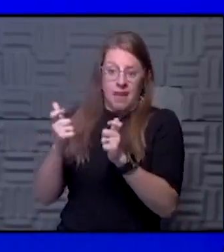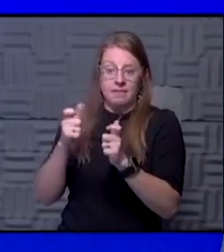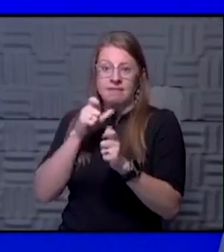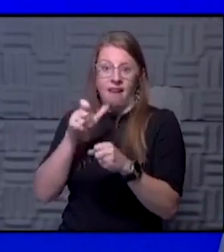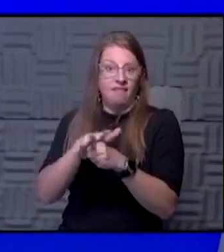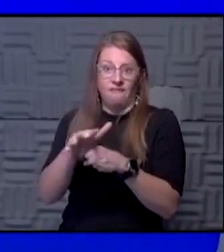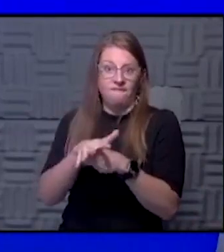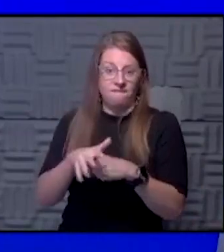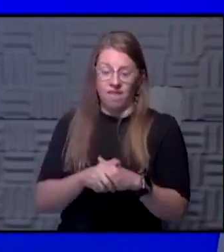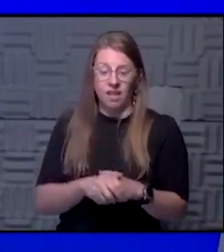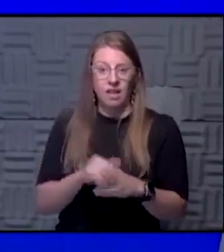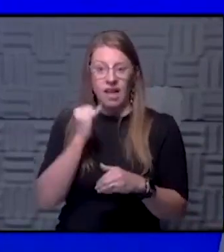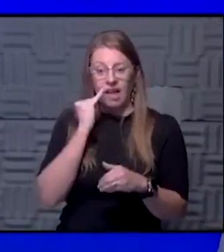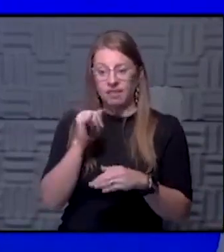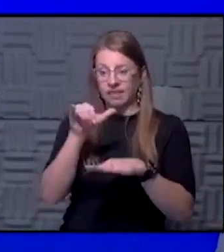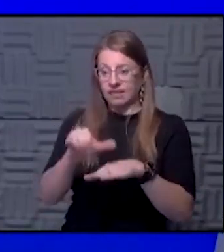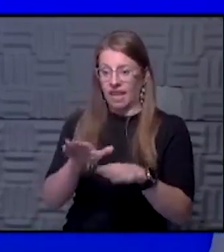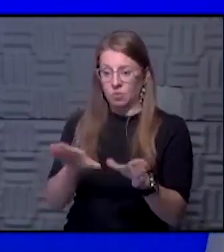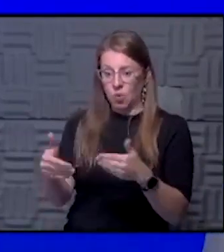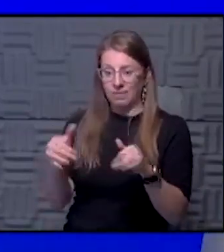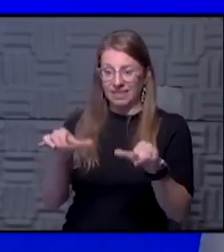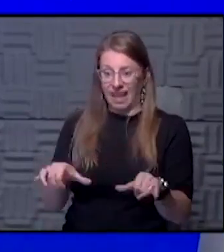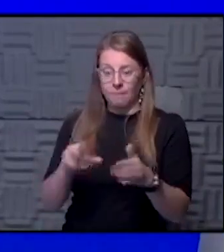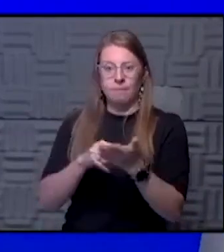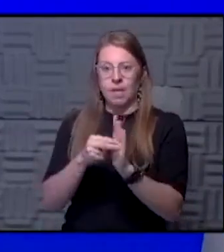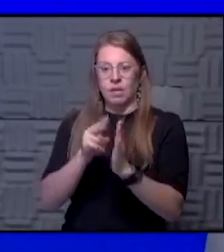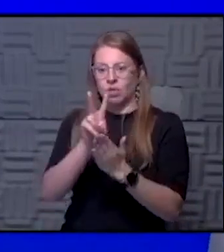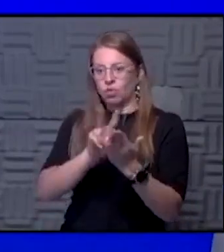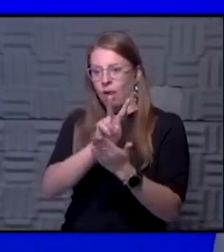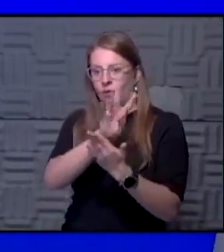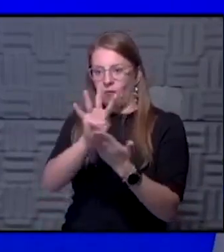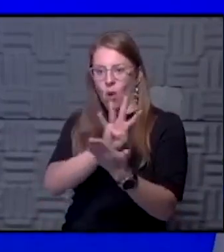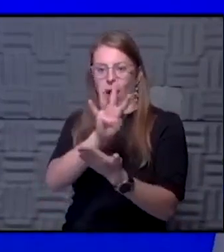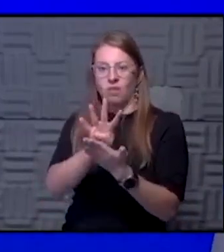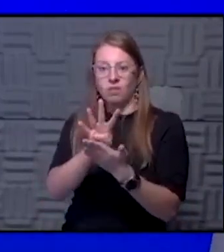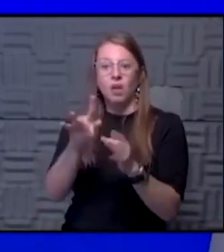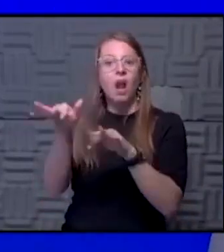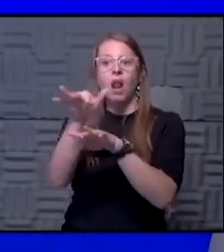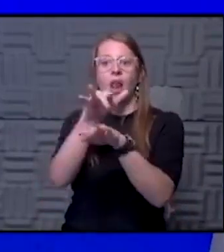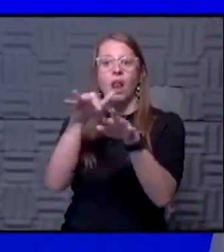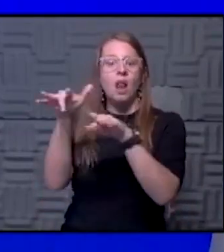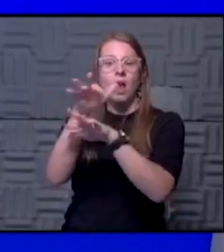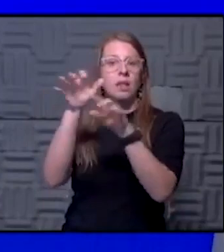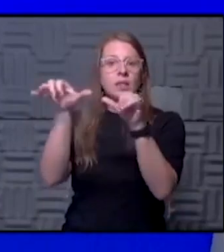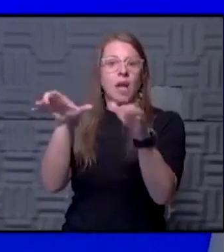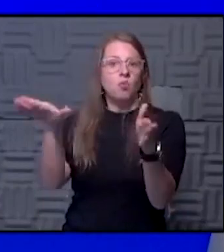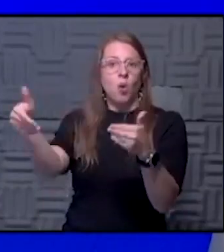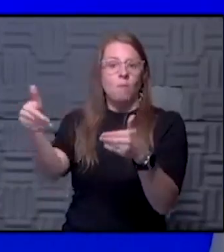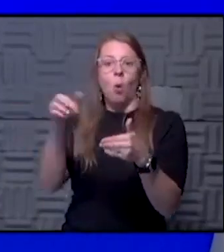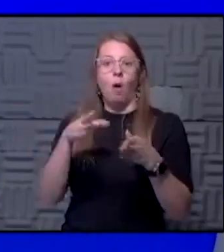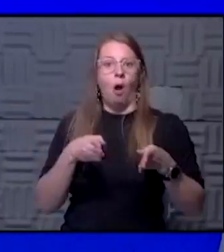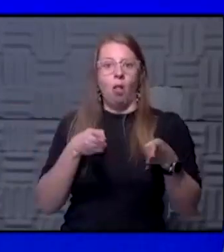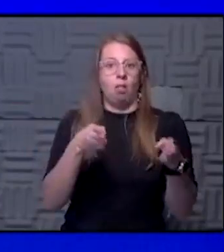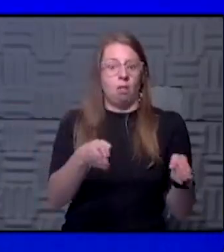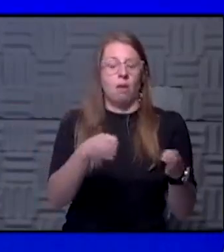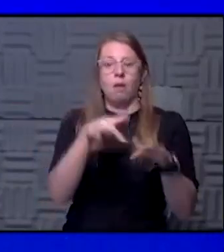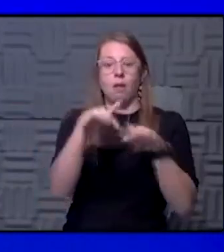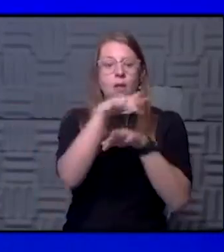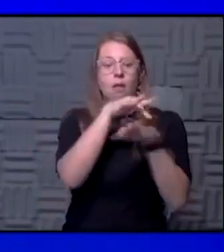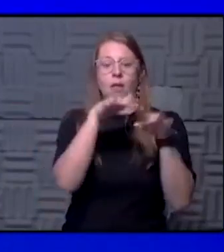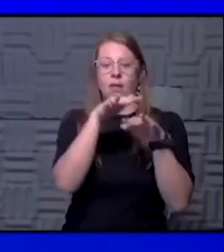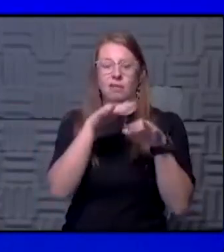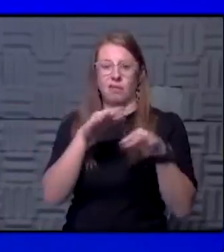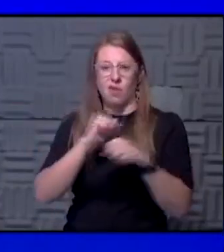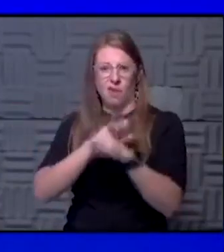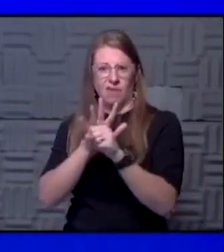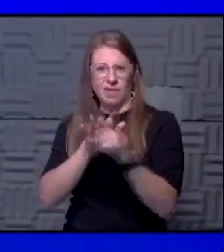they are in that space, it could be 2 to 4 hours that virus can hang out in that room, in that hallway. That is not what this